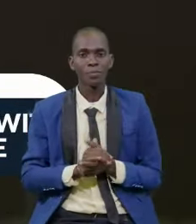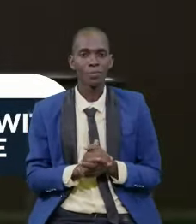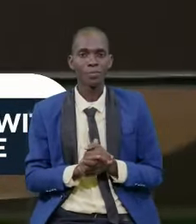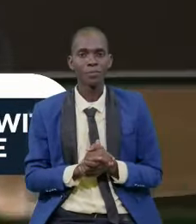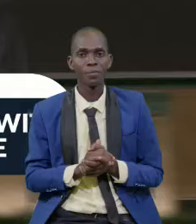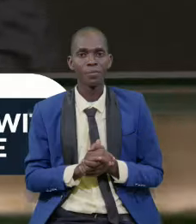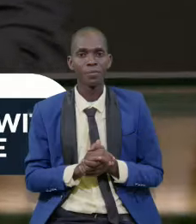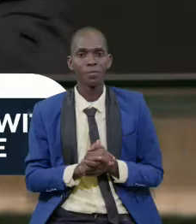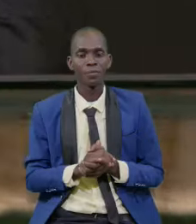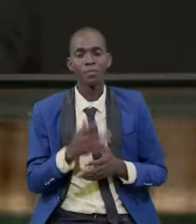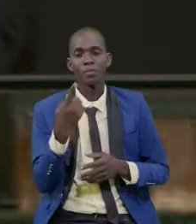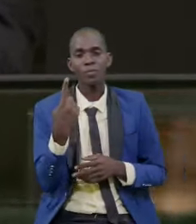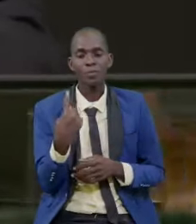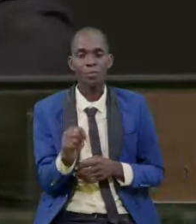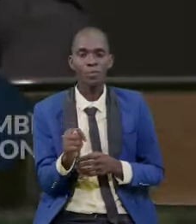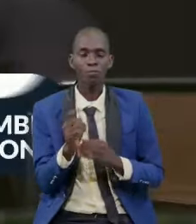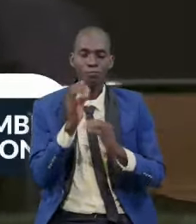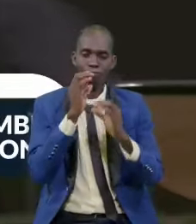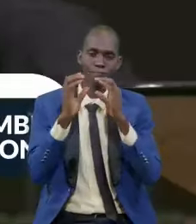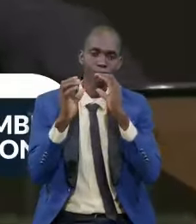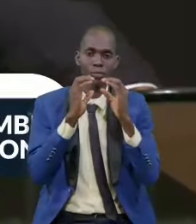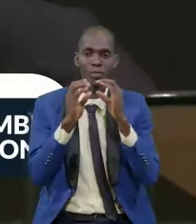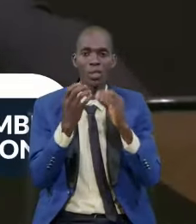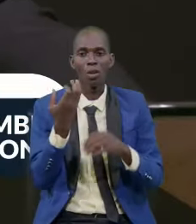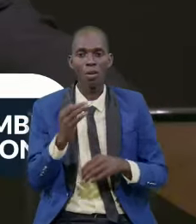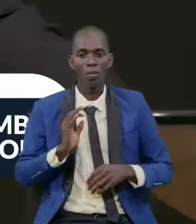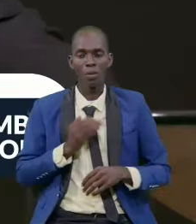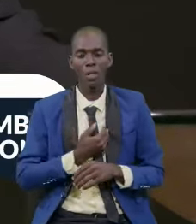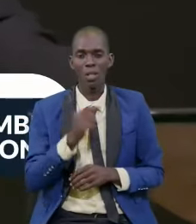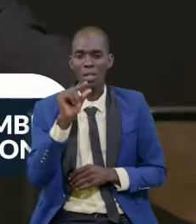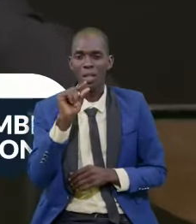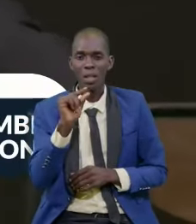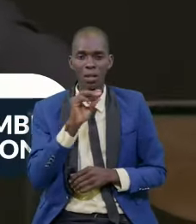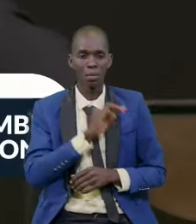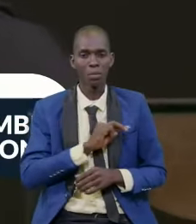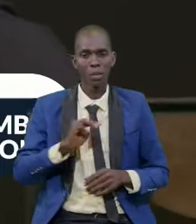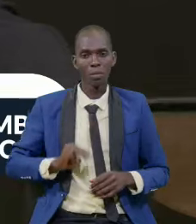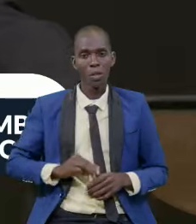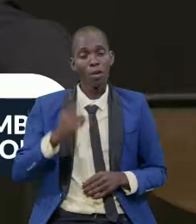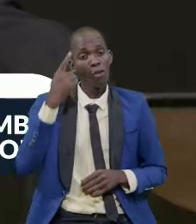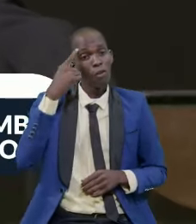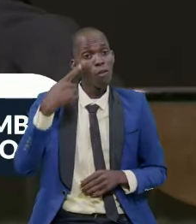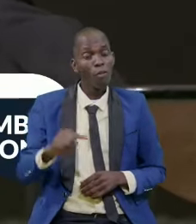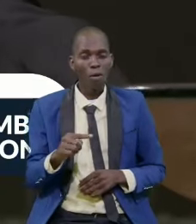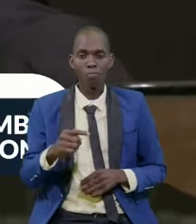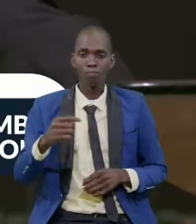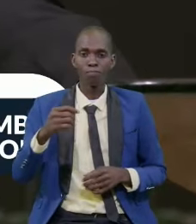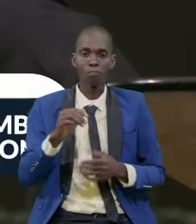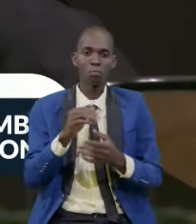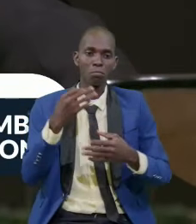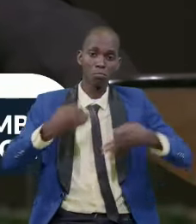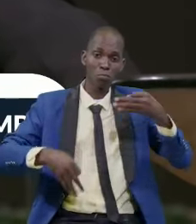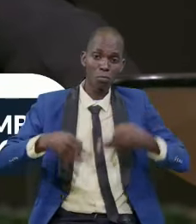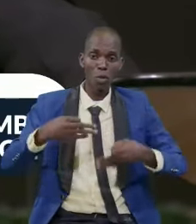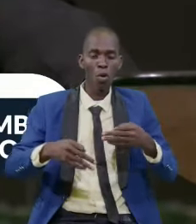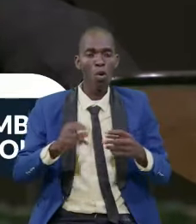at the communication of our little member for commendation or